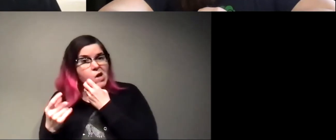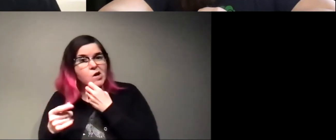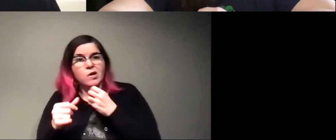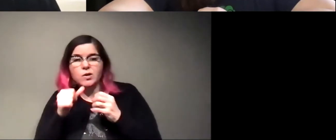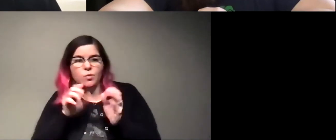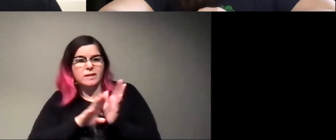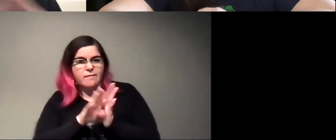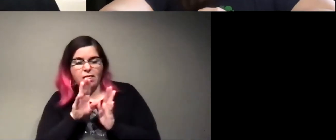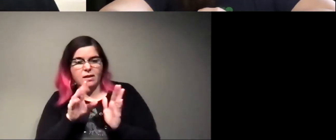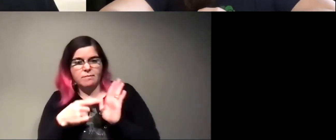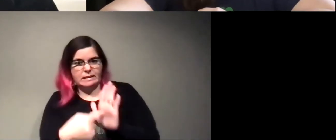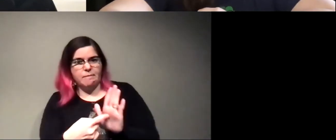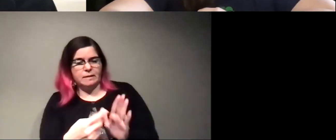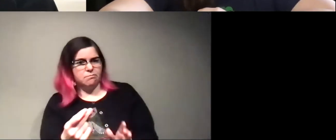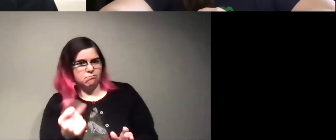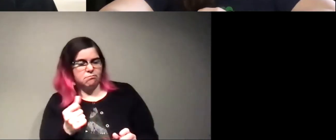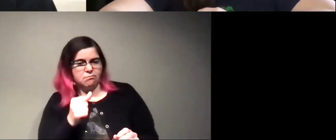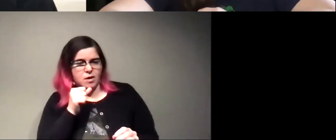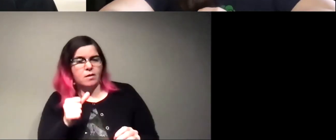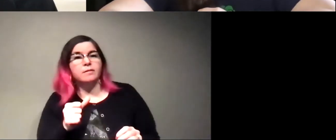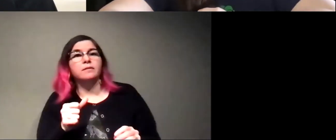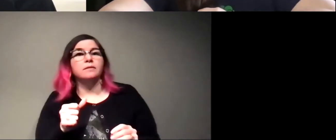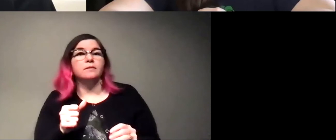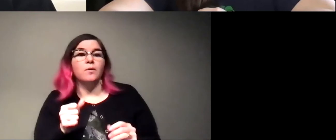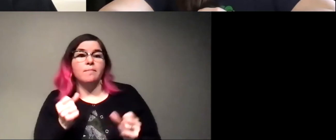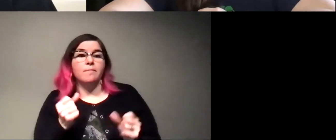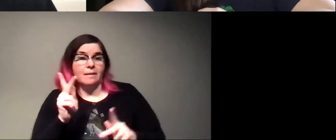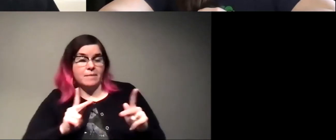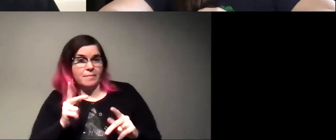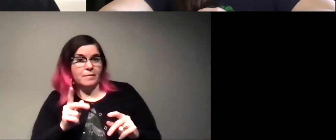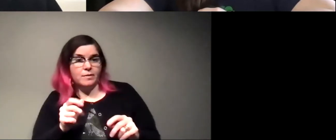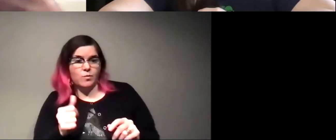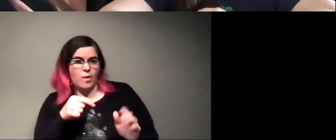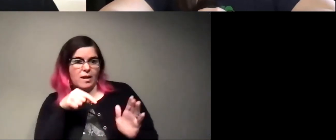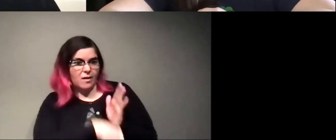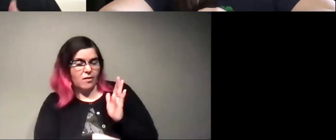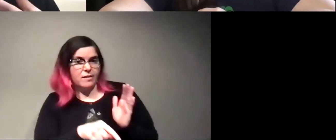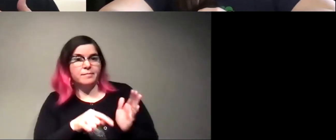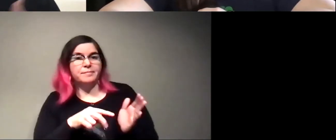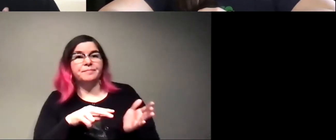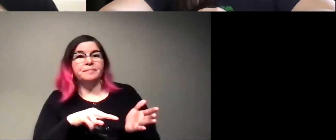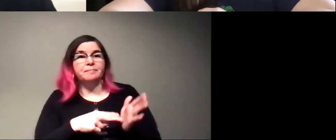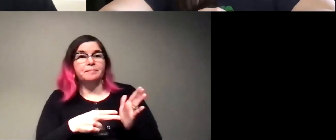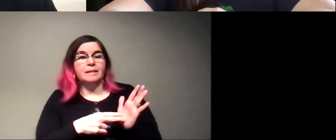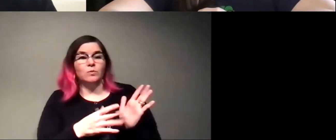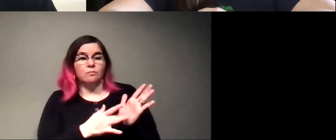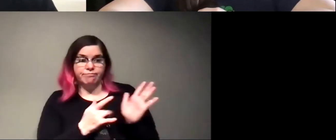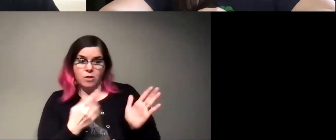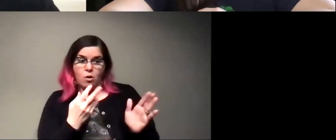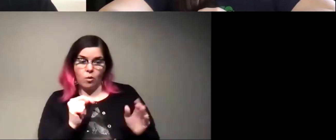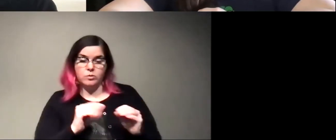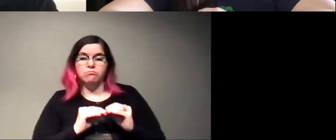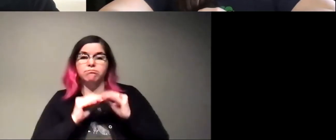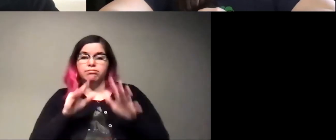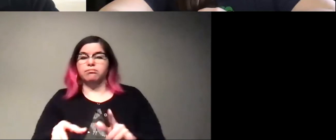symptoms right away. And for a large portion of individuals, it doesn't kill them. So it basically is able to use those hosts to spread the new